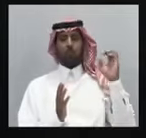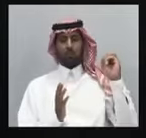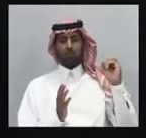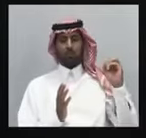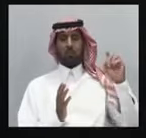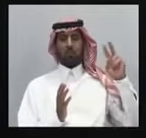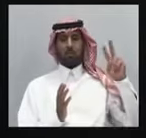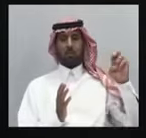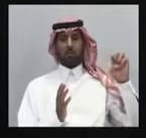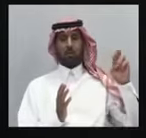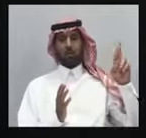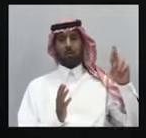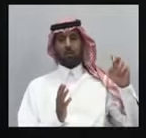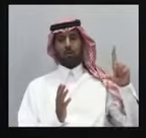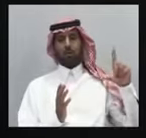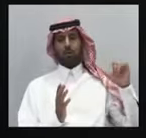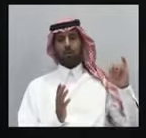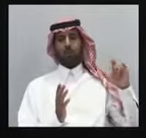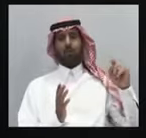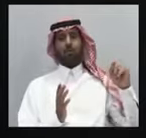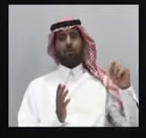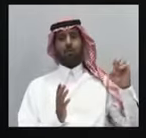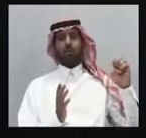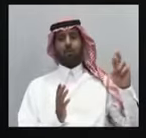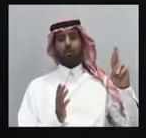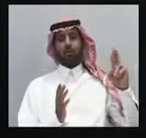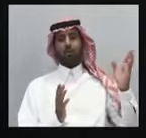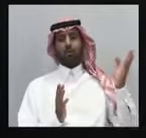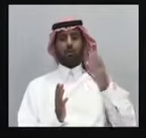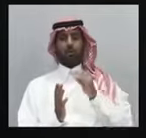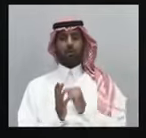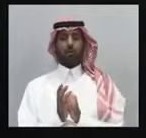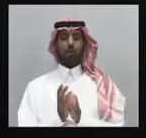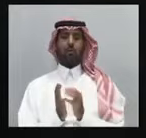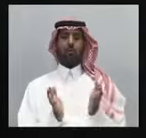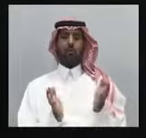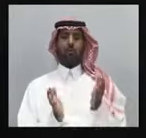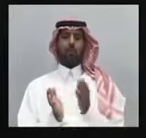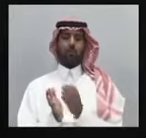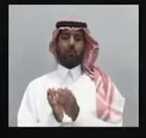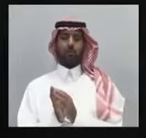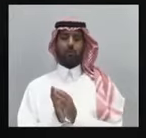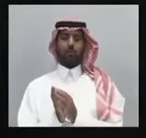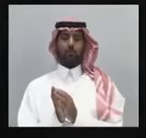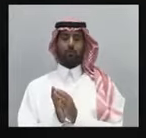know by the end of the lesson. Okay, so let's go and start.